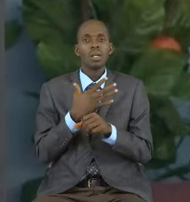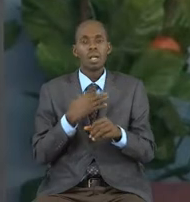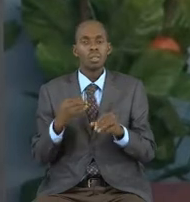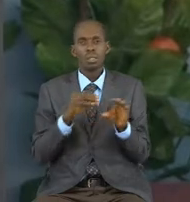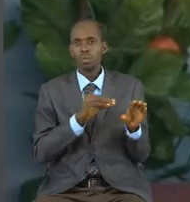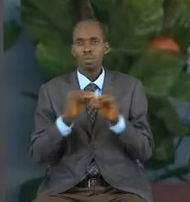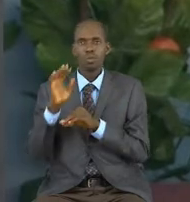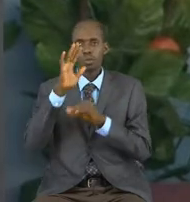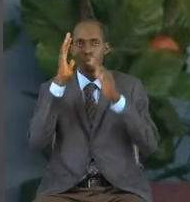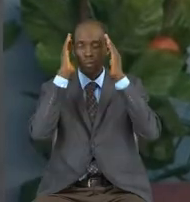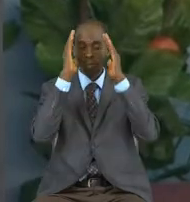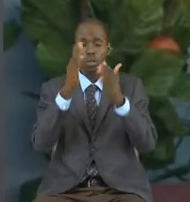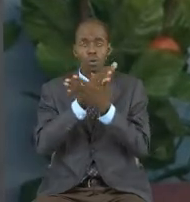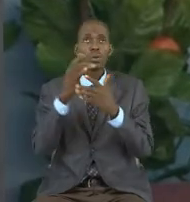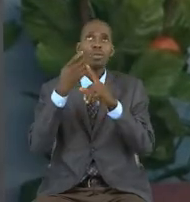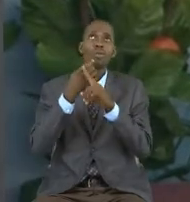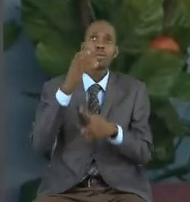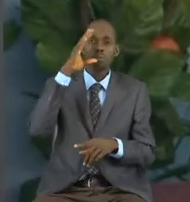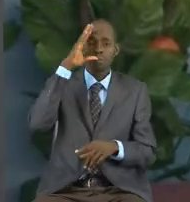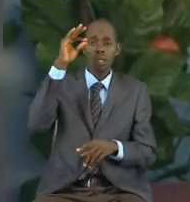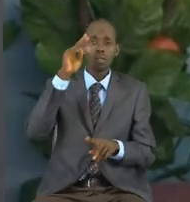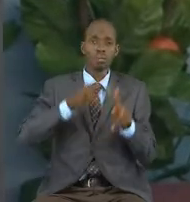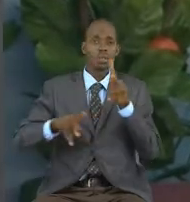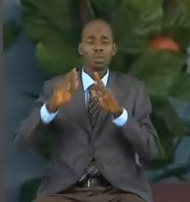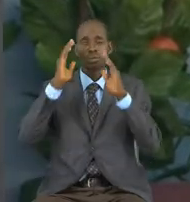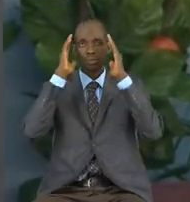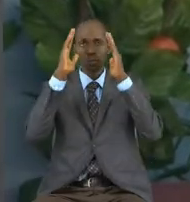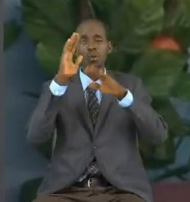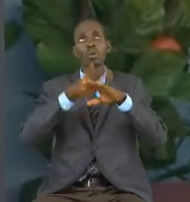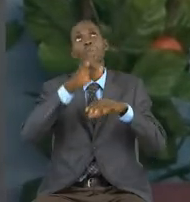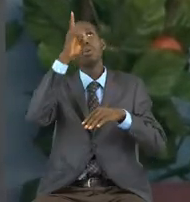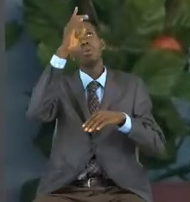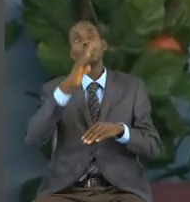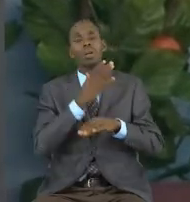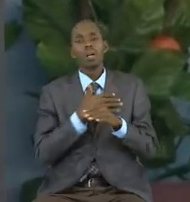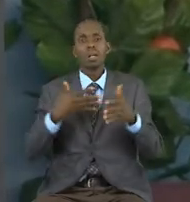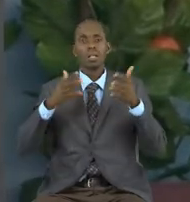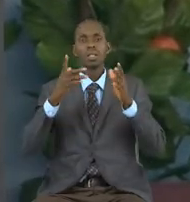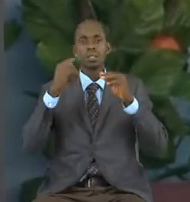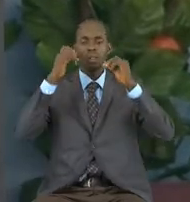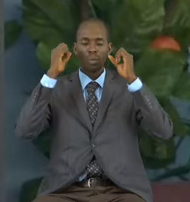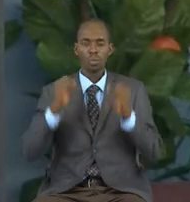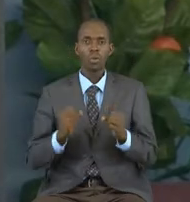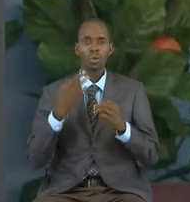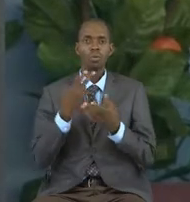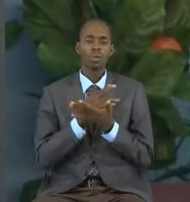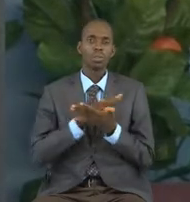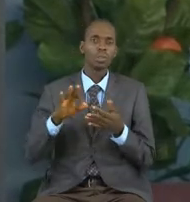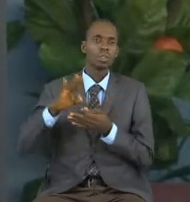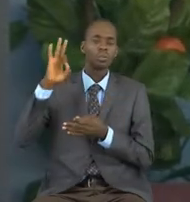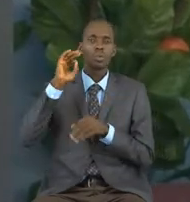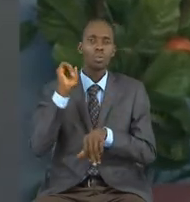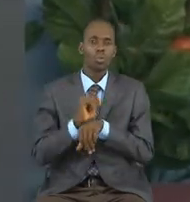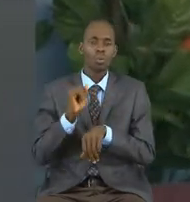and shift your focus to God, and let the power of the Holy Ghost work mightily through you and in every